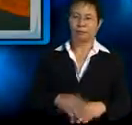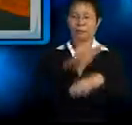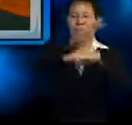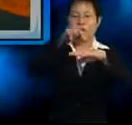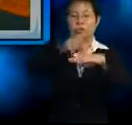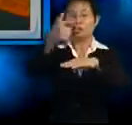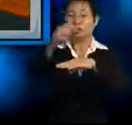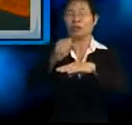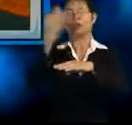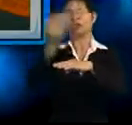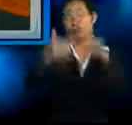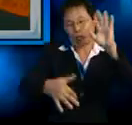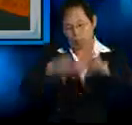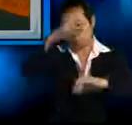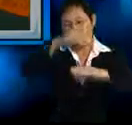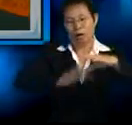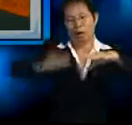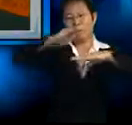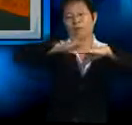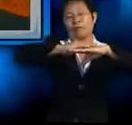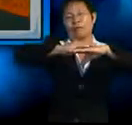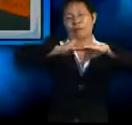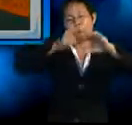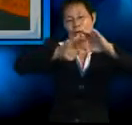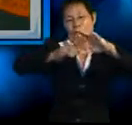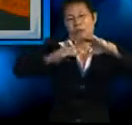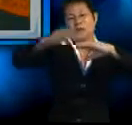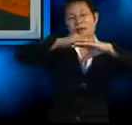Natural gas is usually found above it.